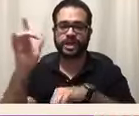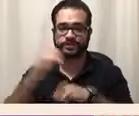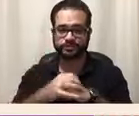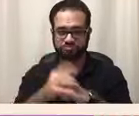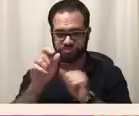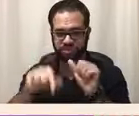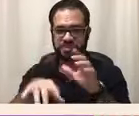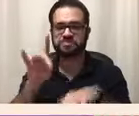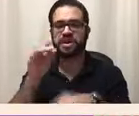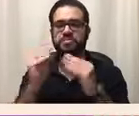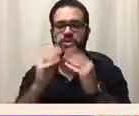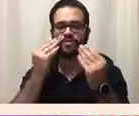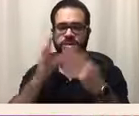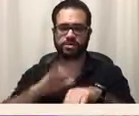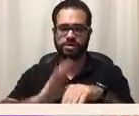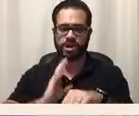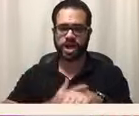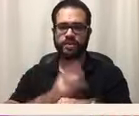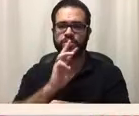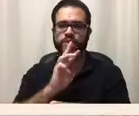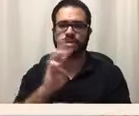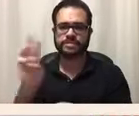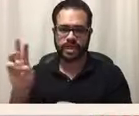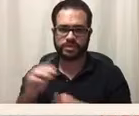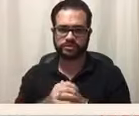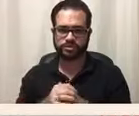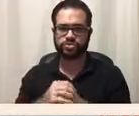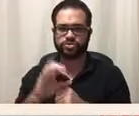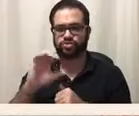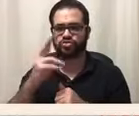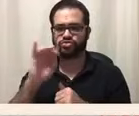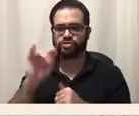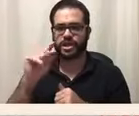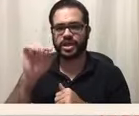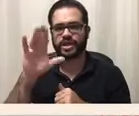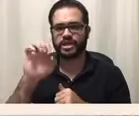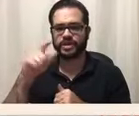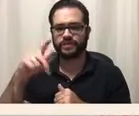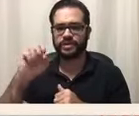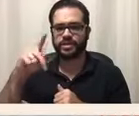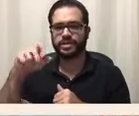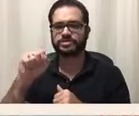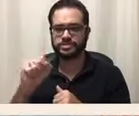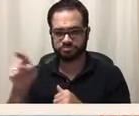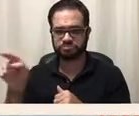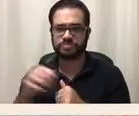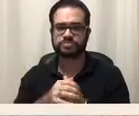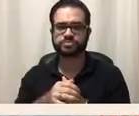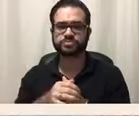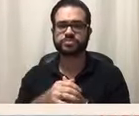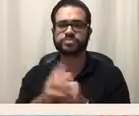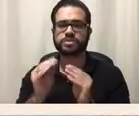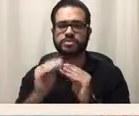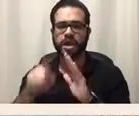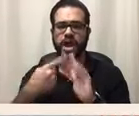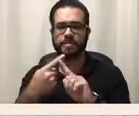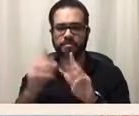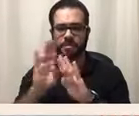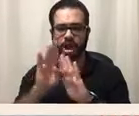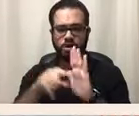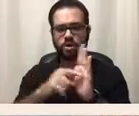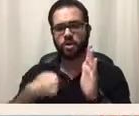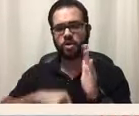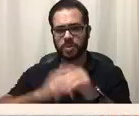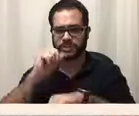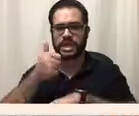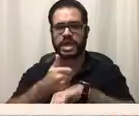creative-leaps.com. And just a little bit of our background. We were founded in 2015 as an